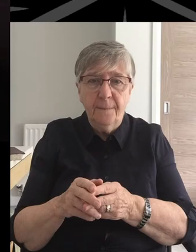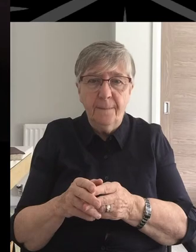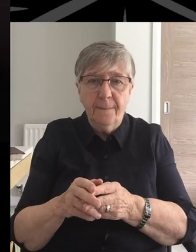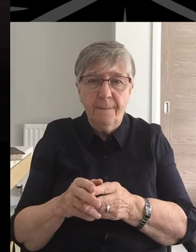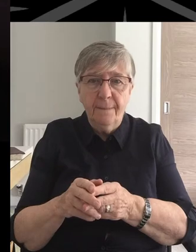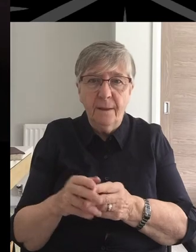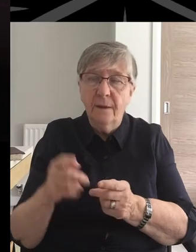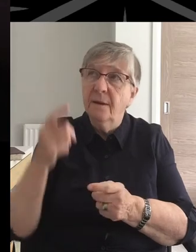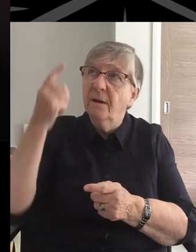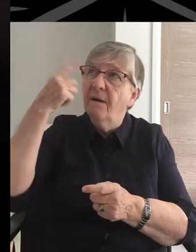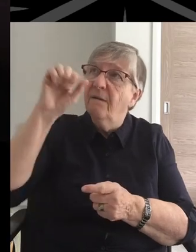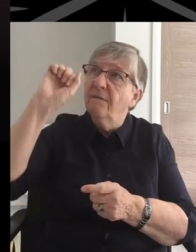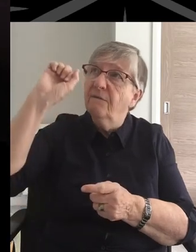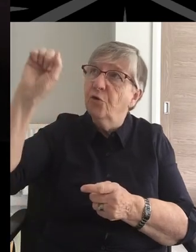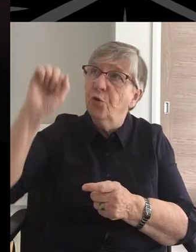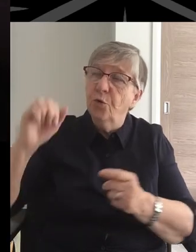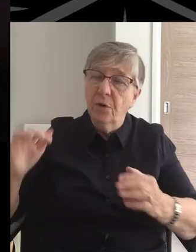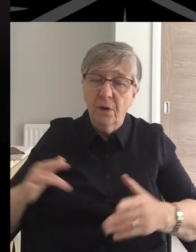For your glory.